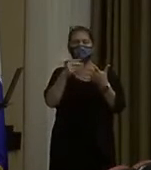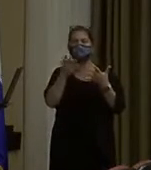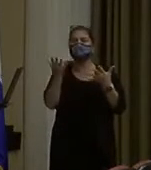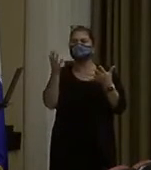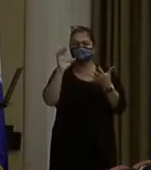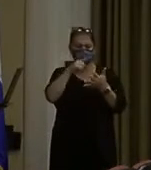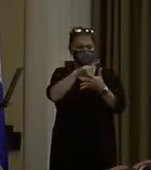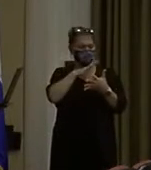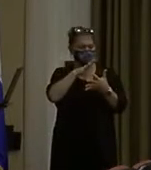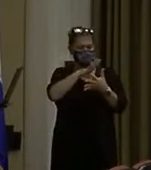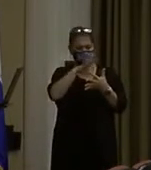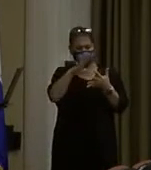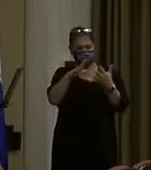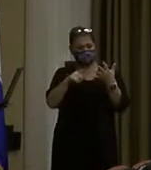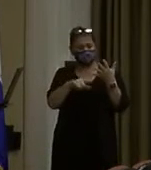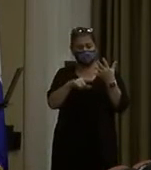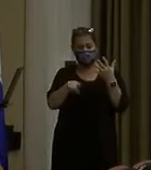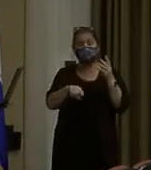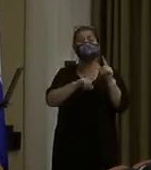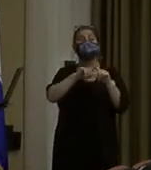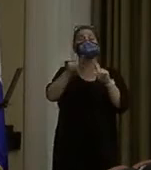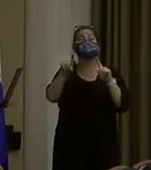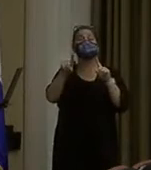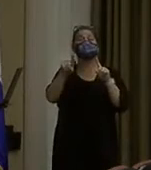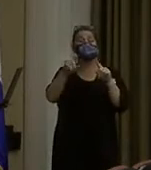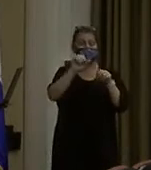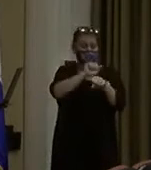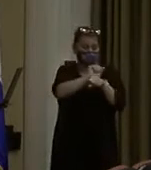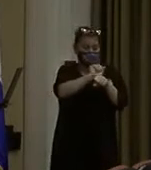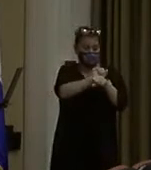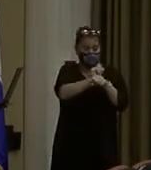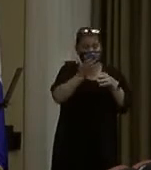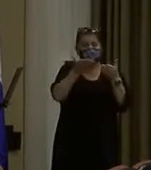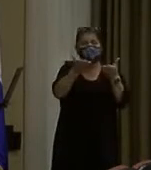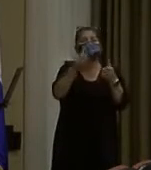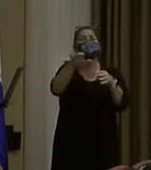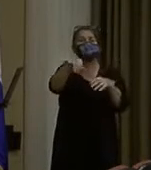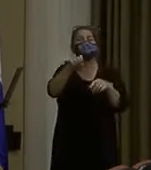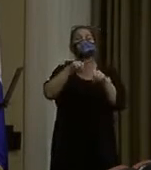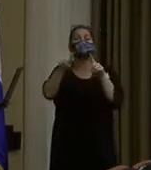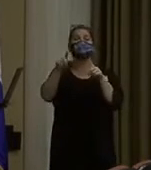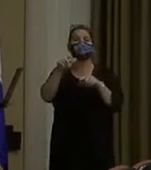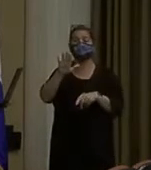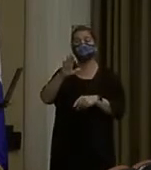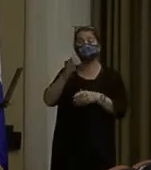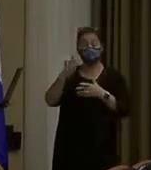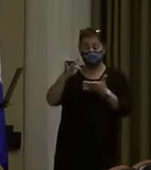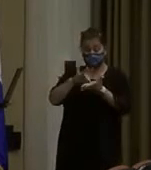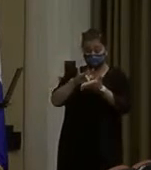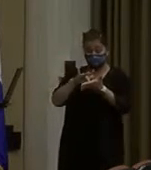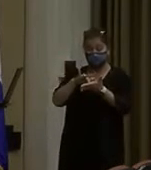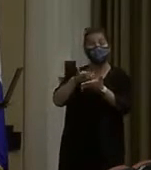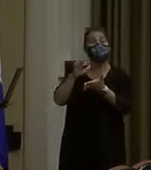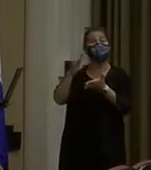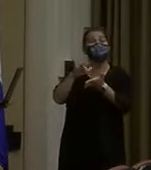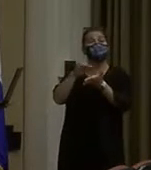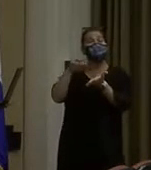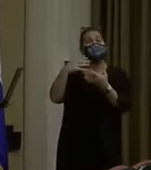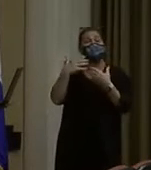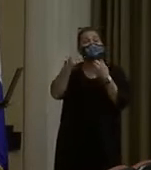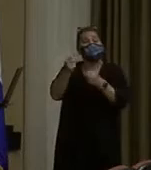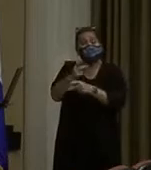and clothing and employment opportunities. But they were not okay with providing health care that